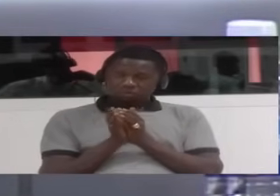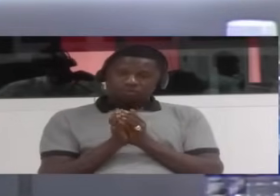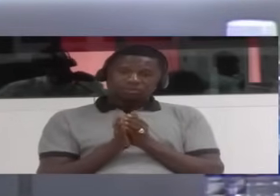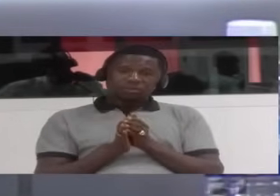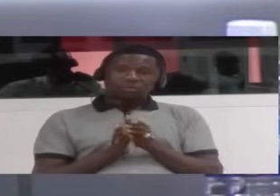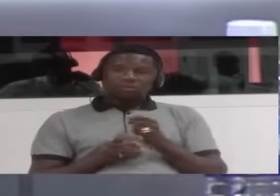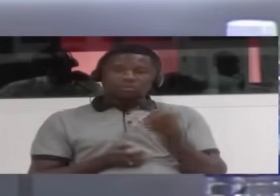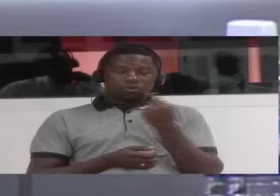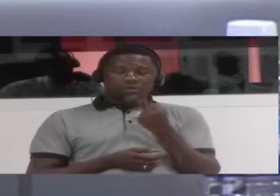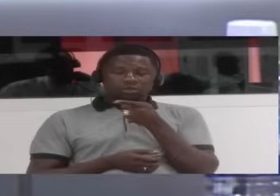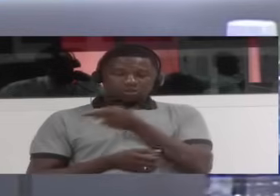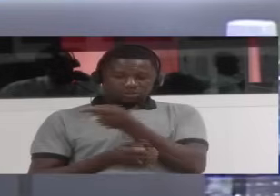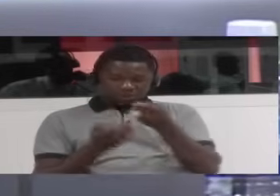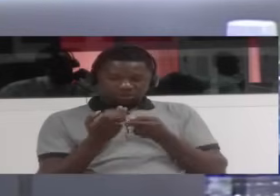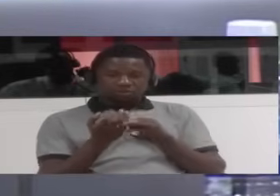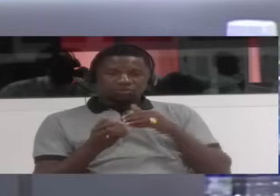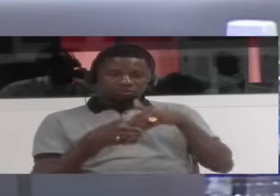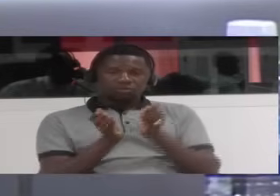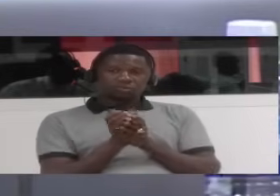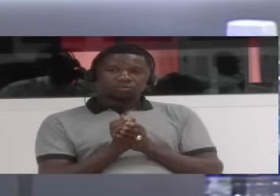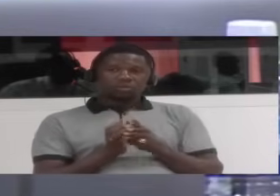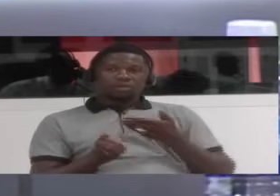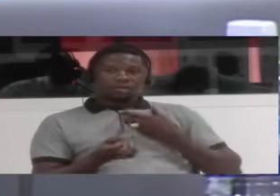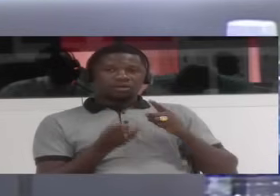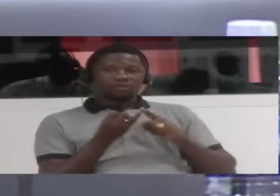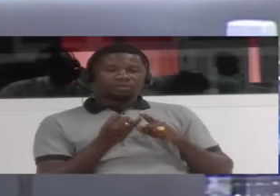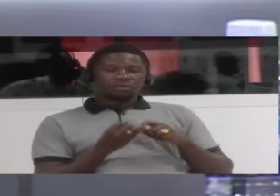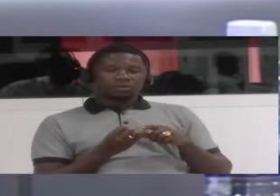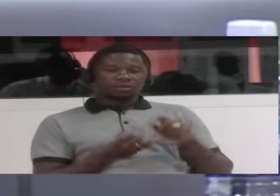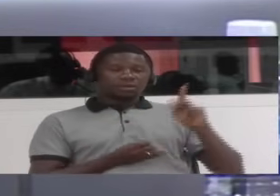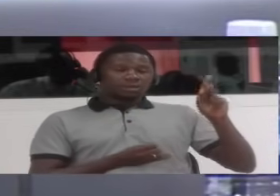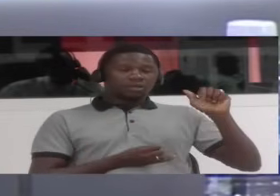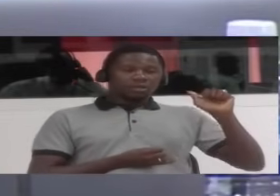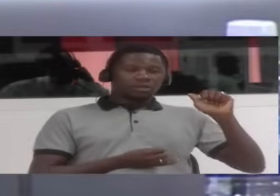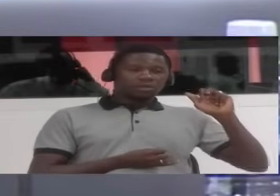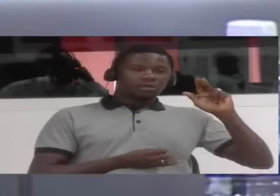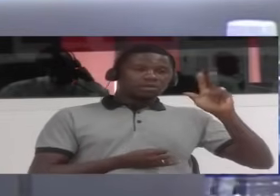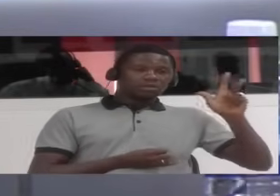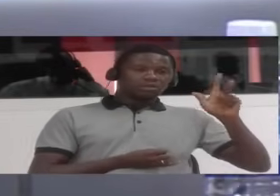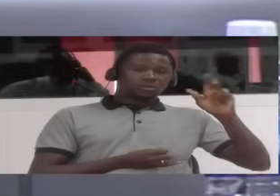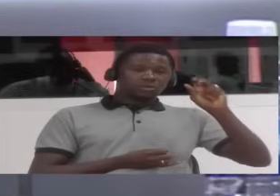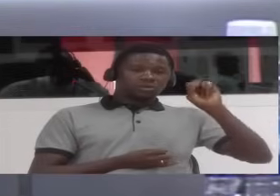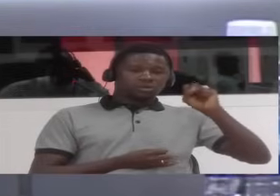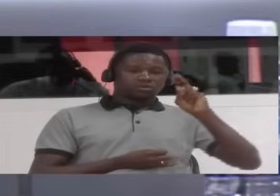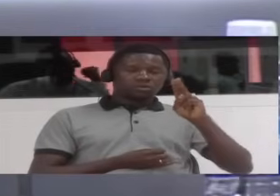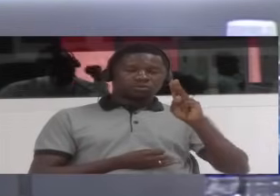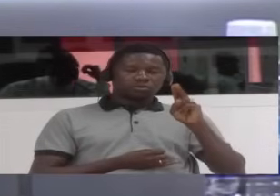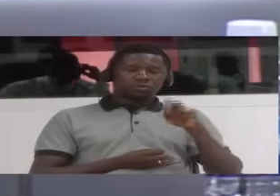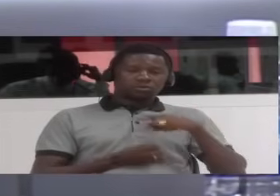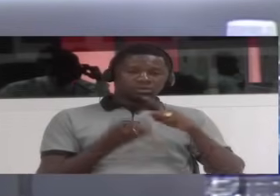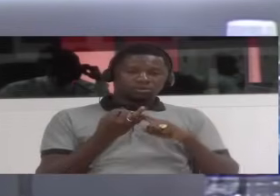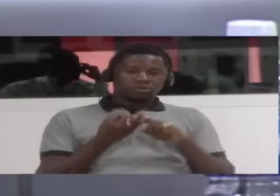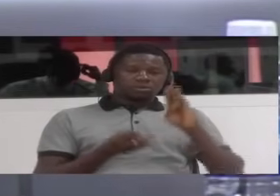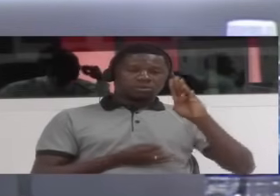Let's list them again. Had Kausu Kamara, alias Bomba. Yes. Bailo.